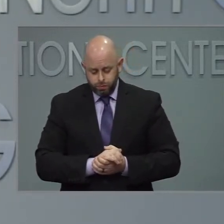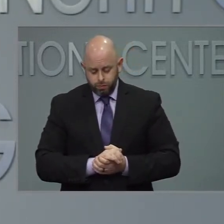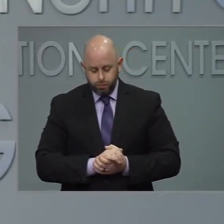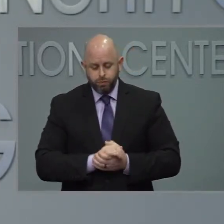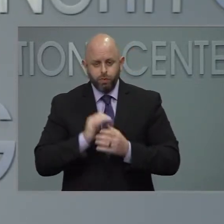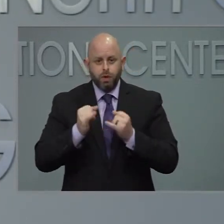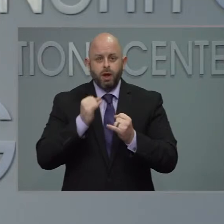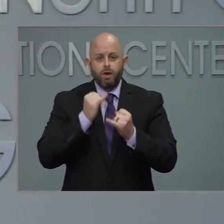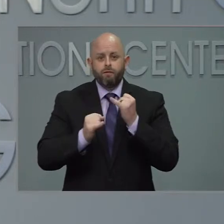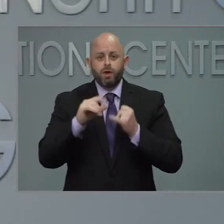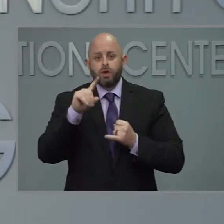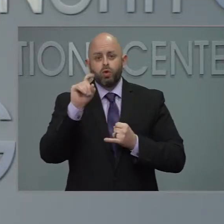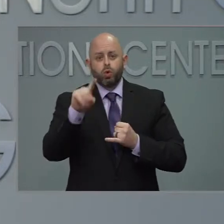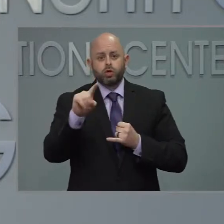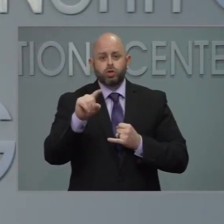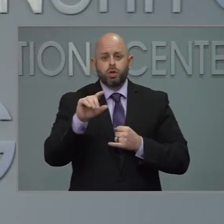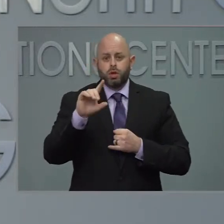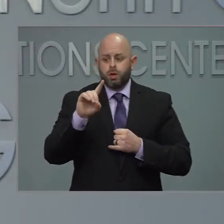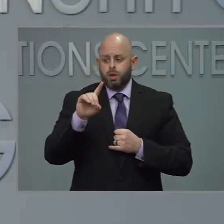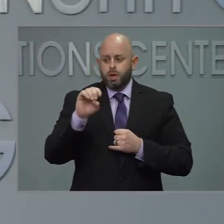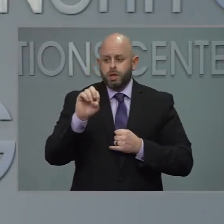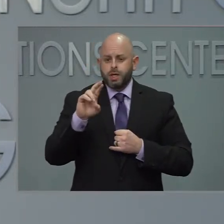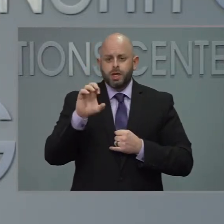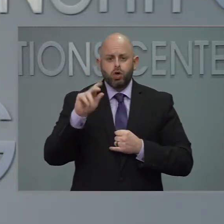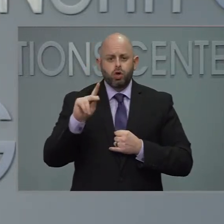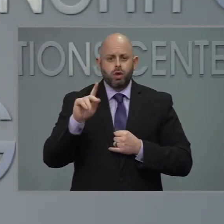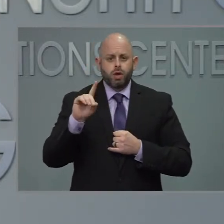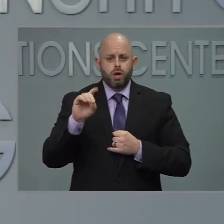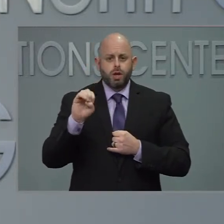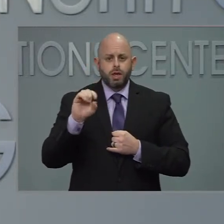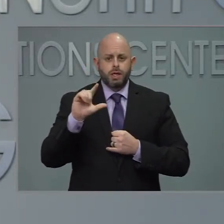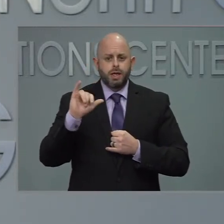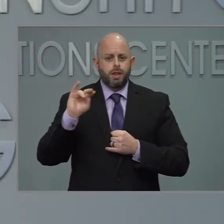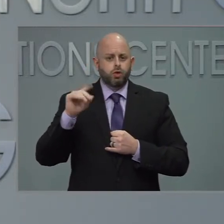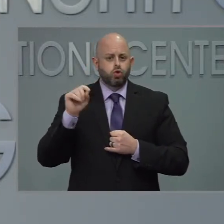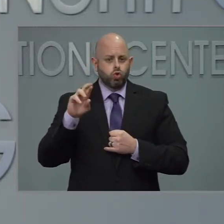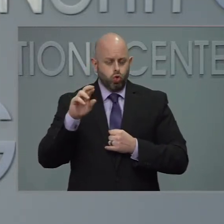Our final question is from Derek Dellinger with Fox 46.